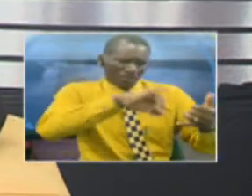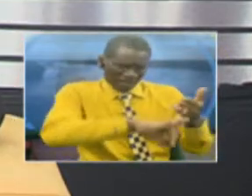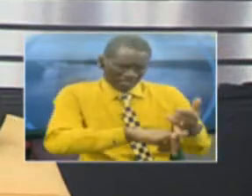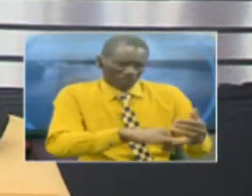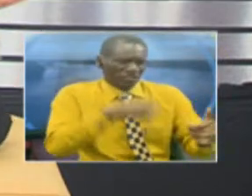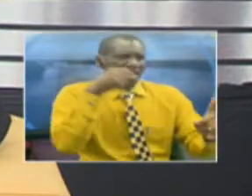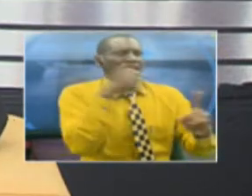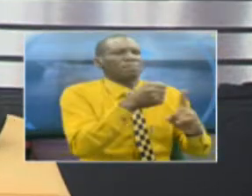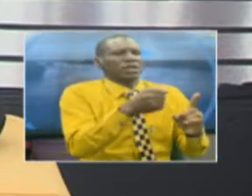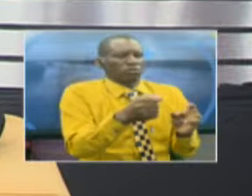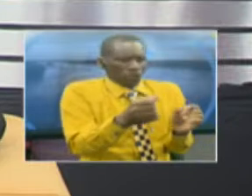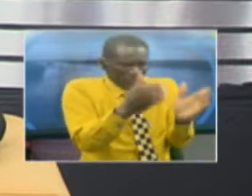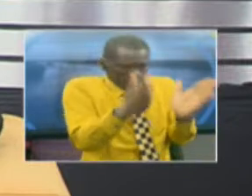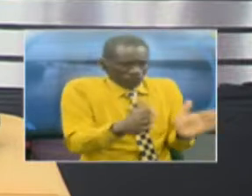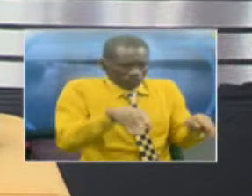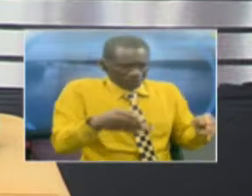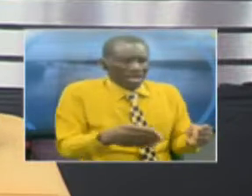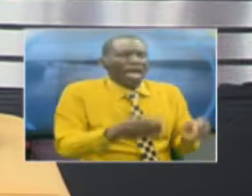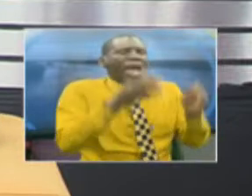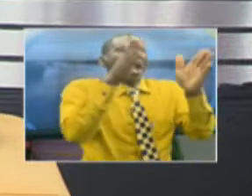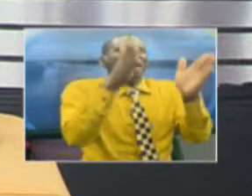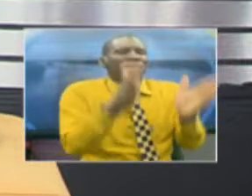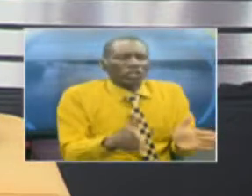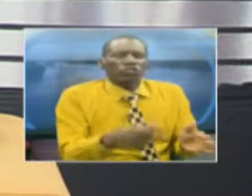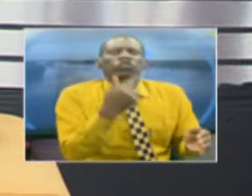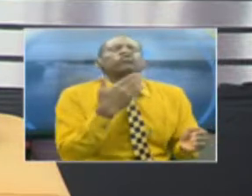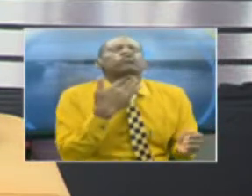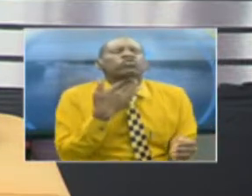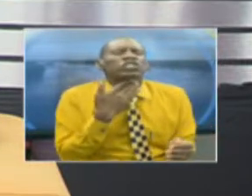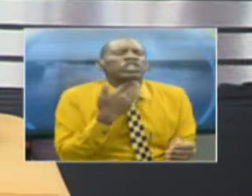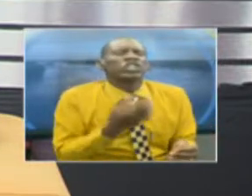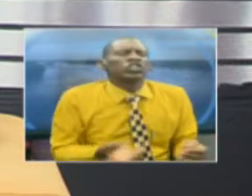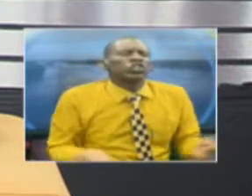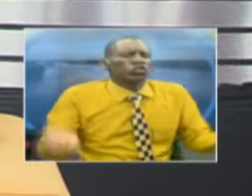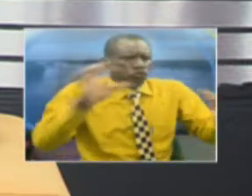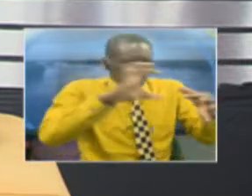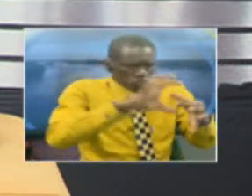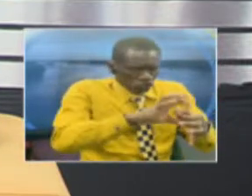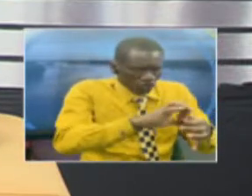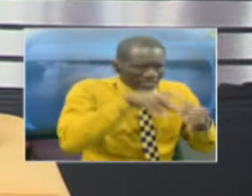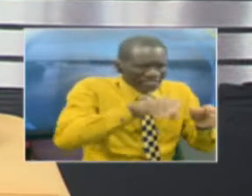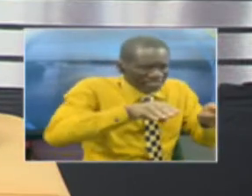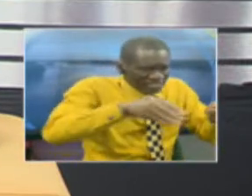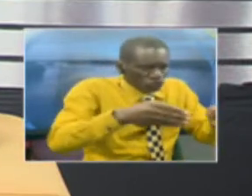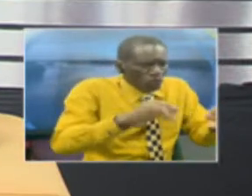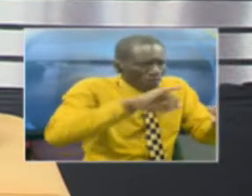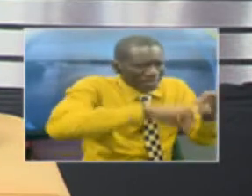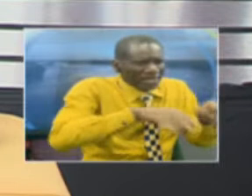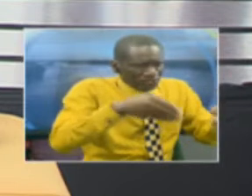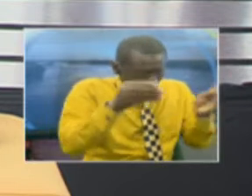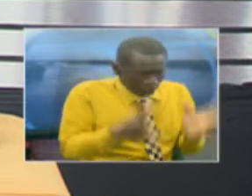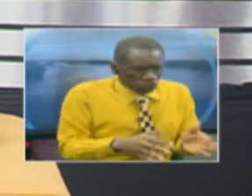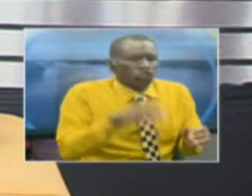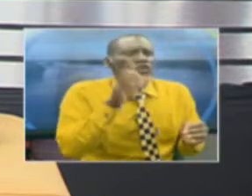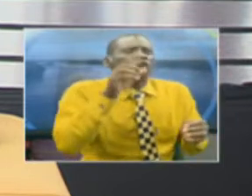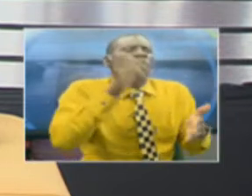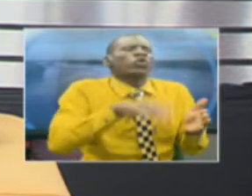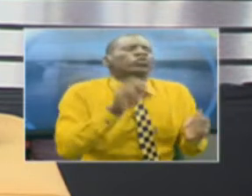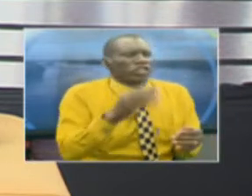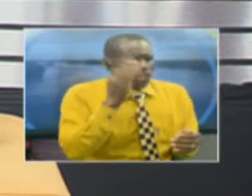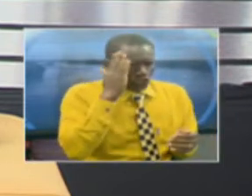So the person walking into this space with somebody living with disability, what should they be ready